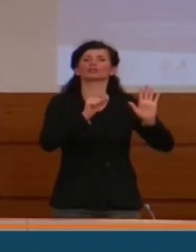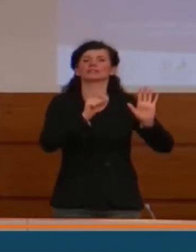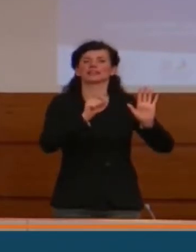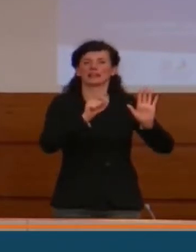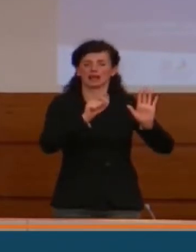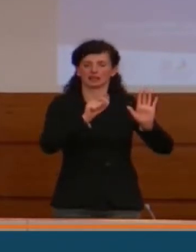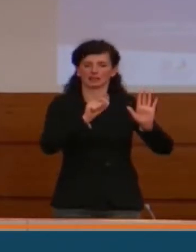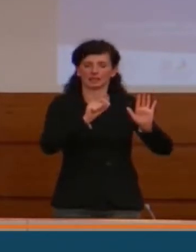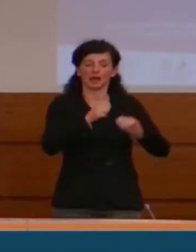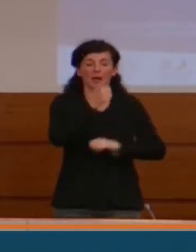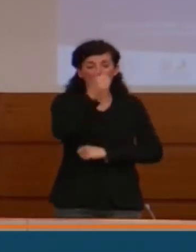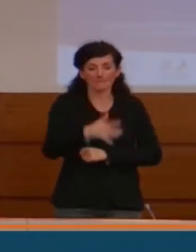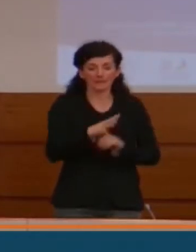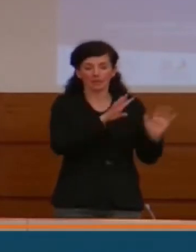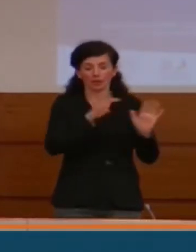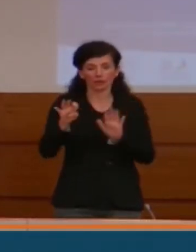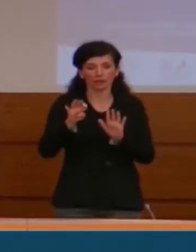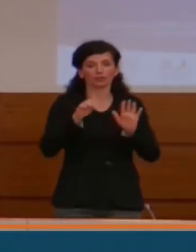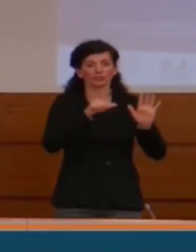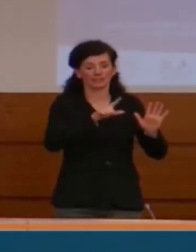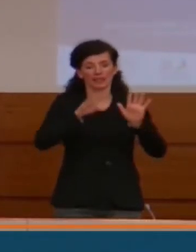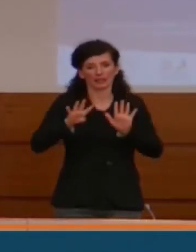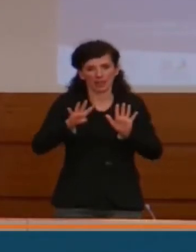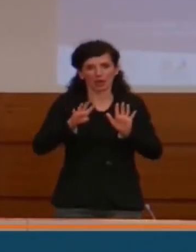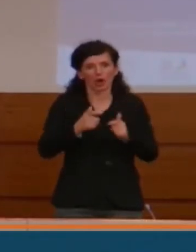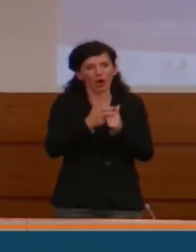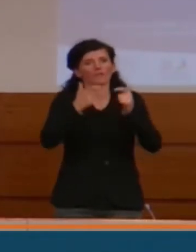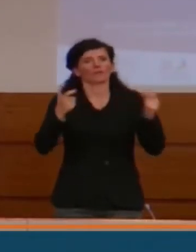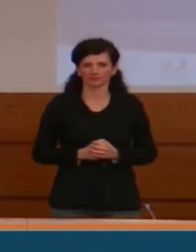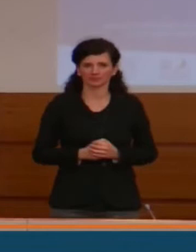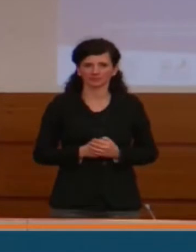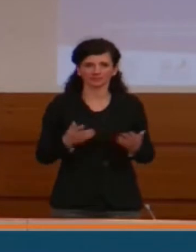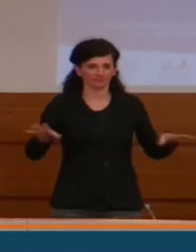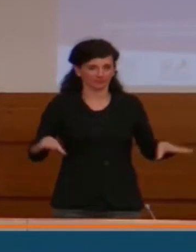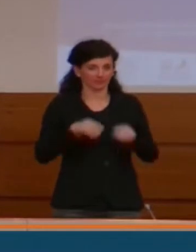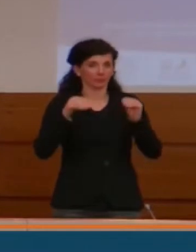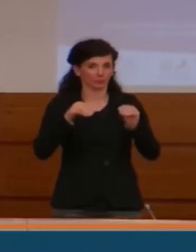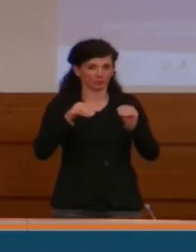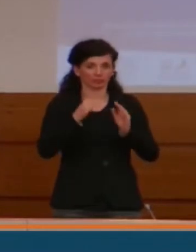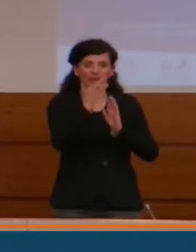28,470, which is 1,979 more than yesterday.